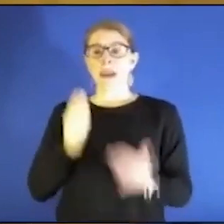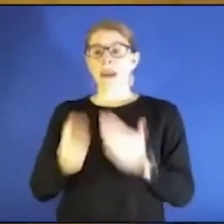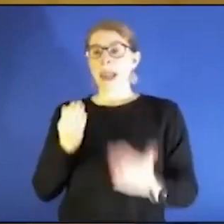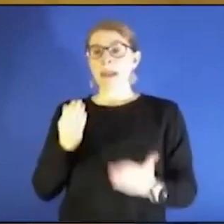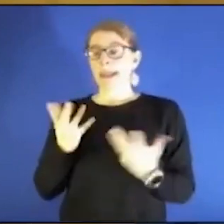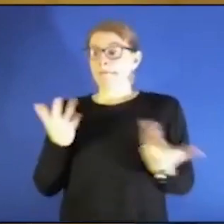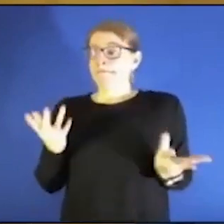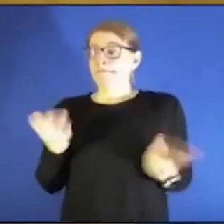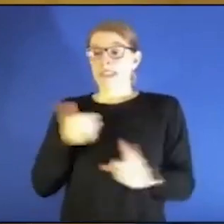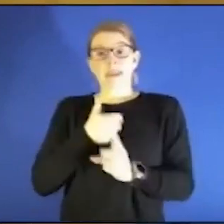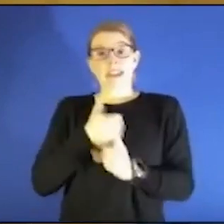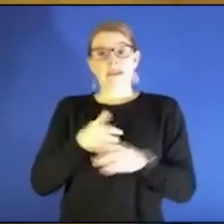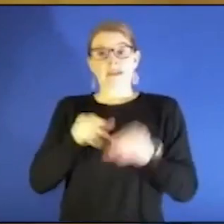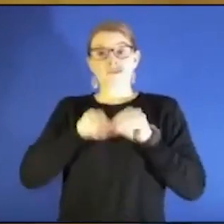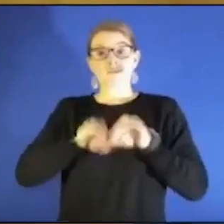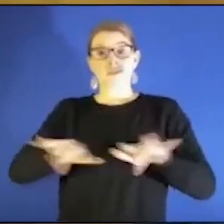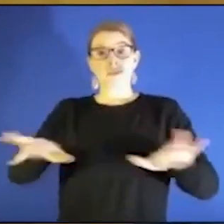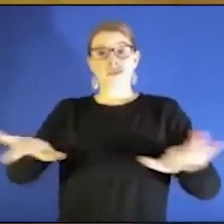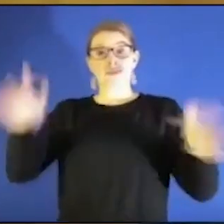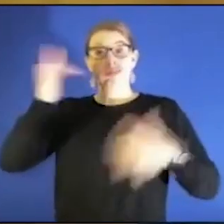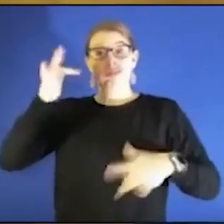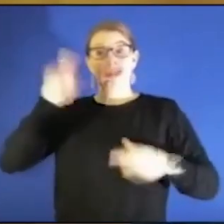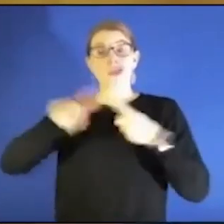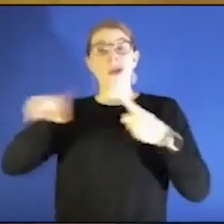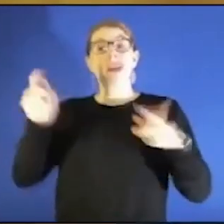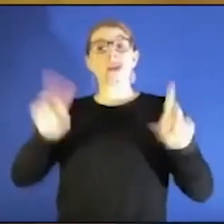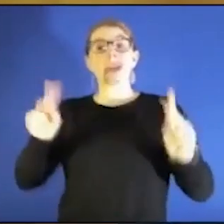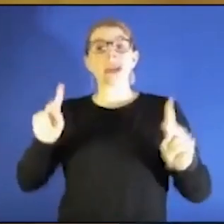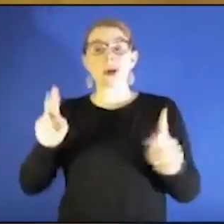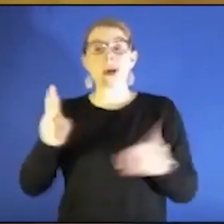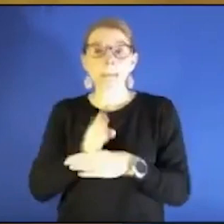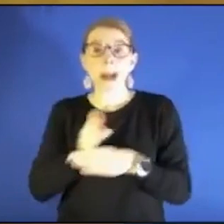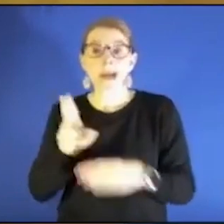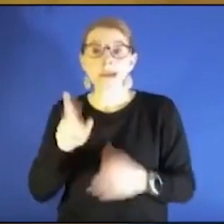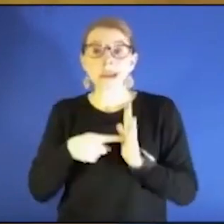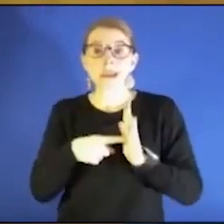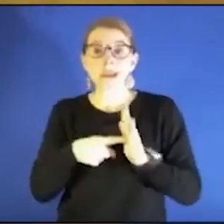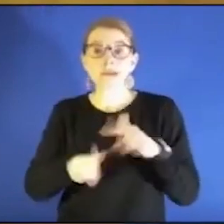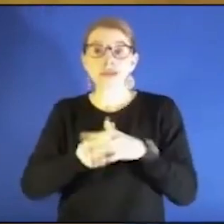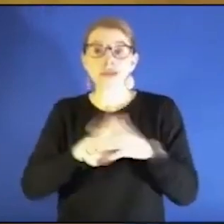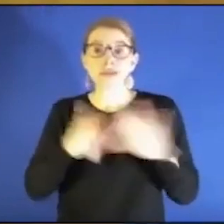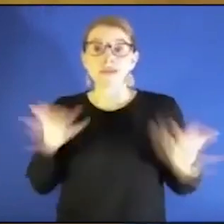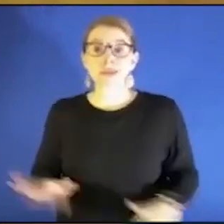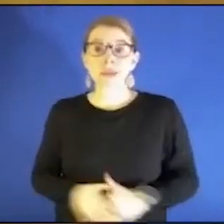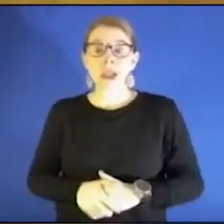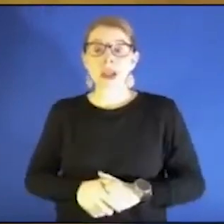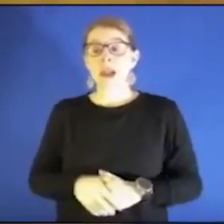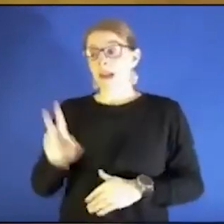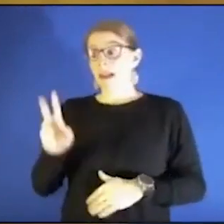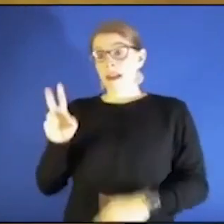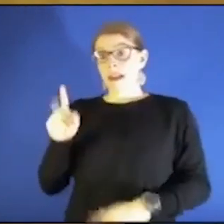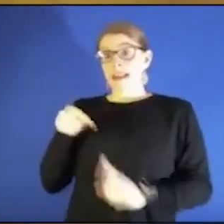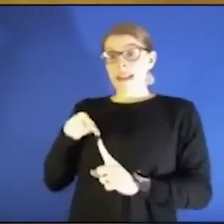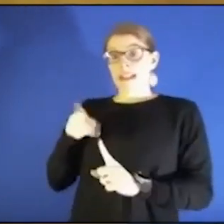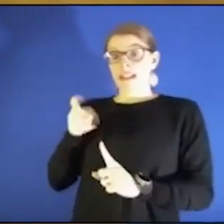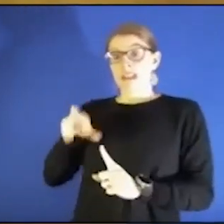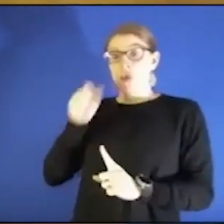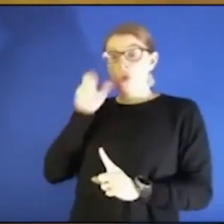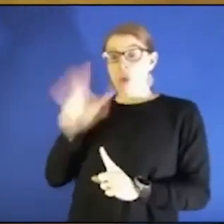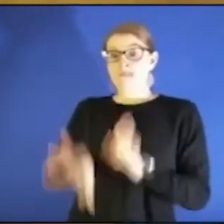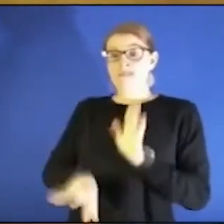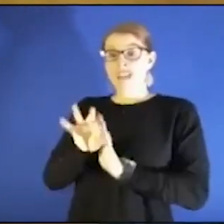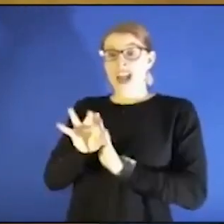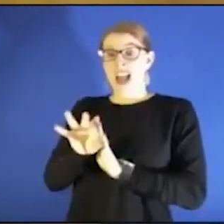inadvertently spreading disease to others with mild symptoms. And unfortunately, this virus is one of those that's going to find those who are